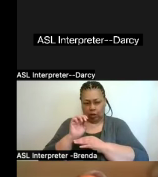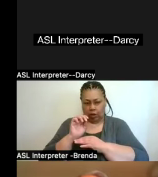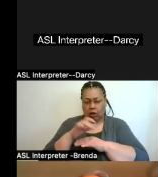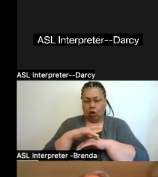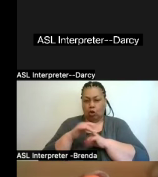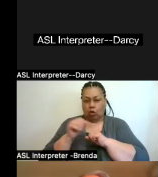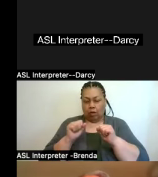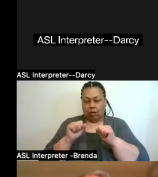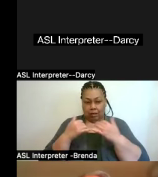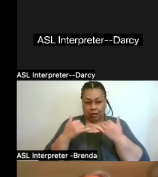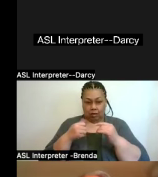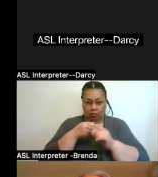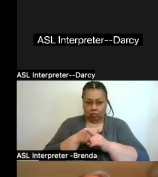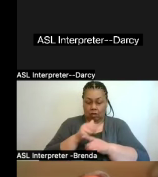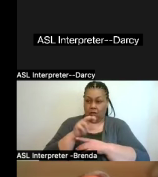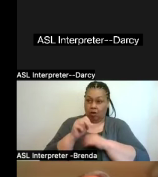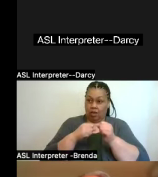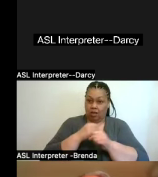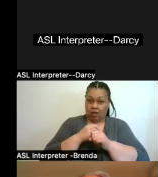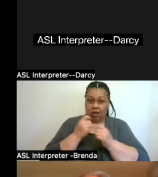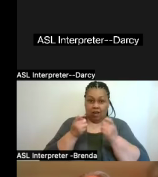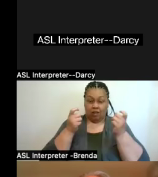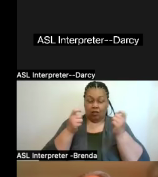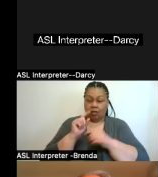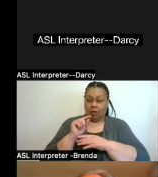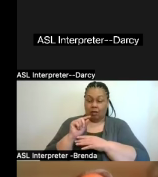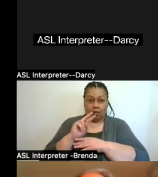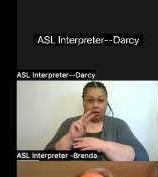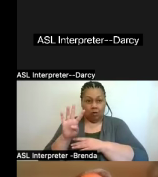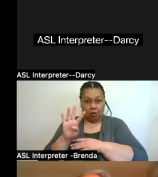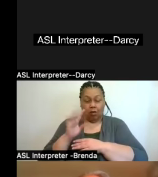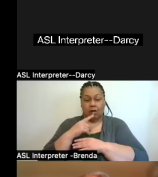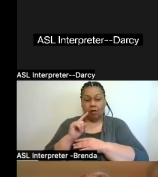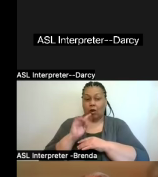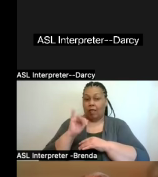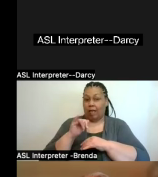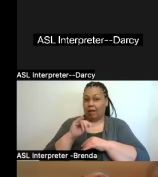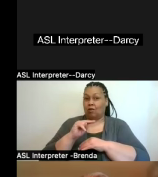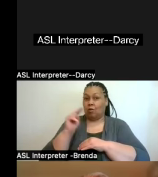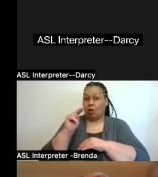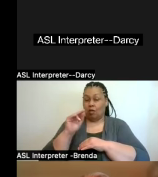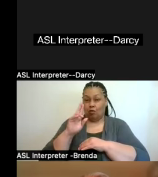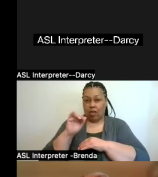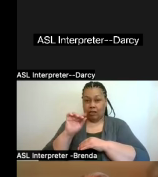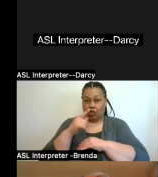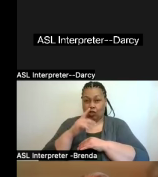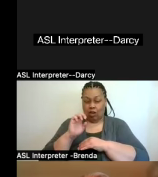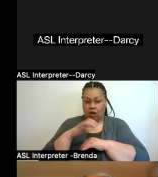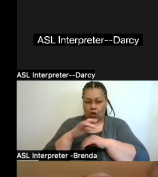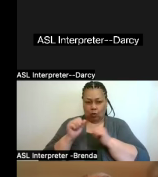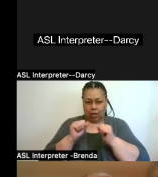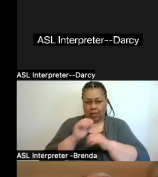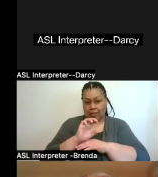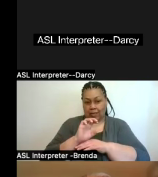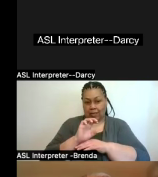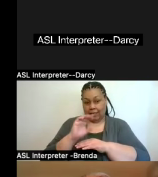the 30-year anniversary, 2024, of the Northridge earthquake, and we, ECA, among many